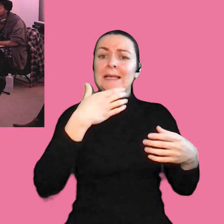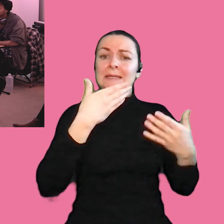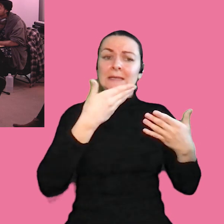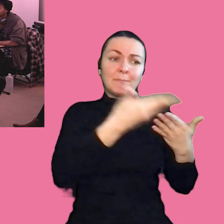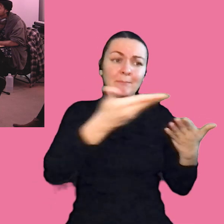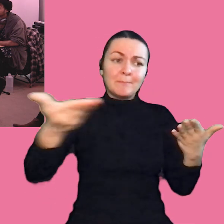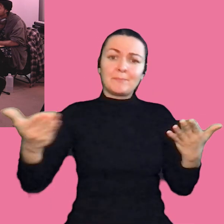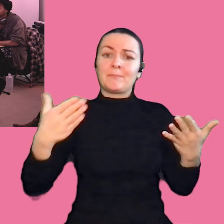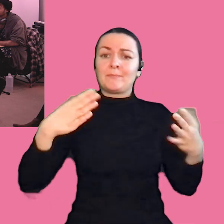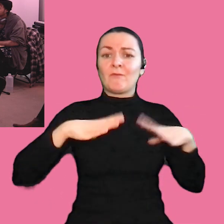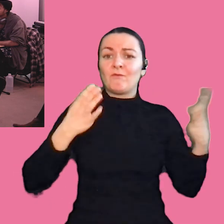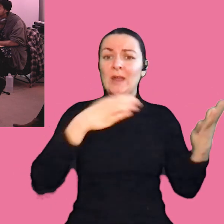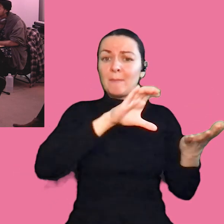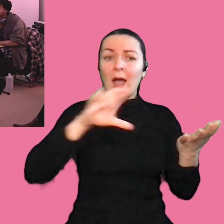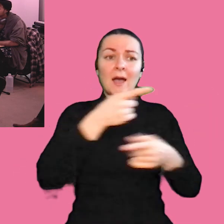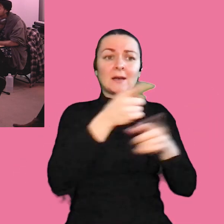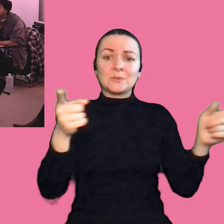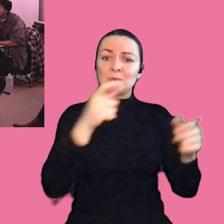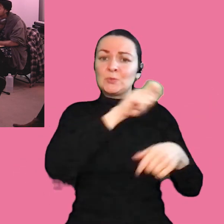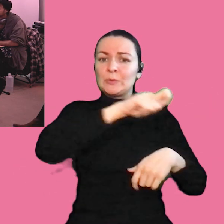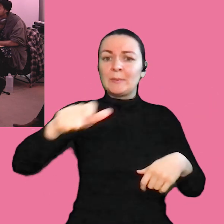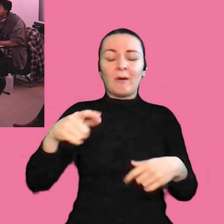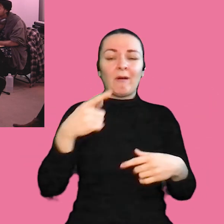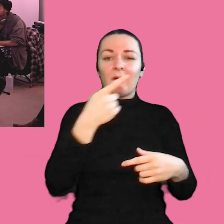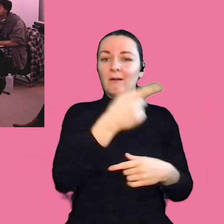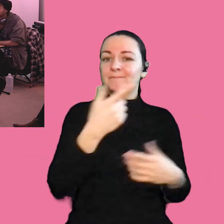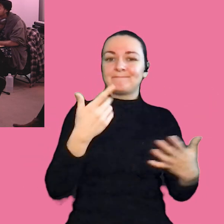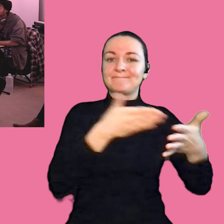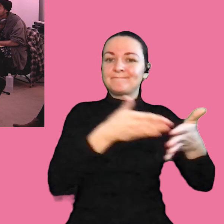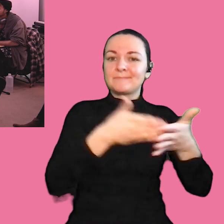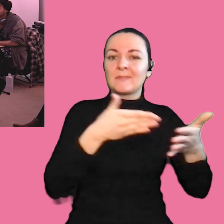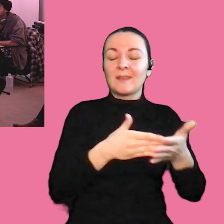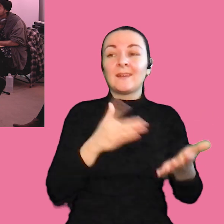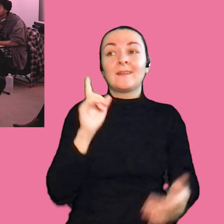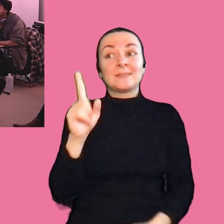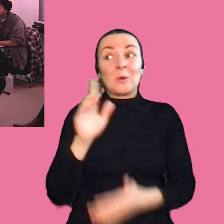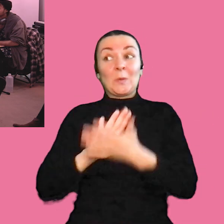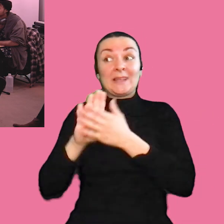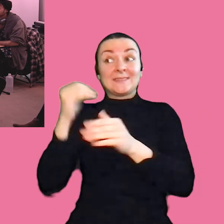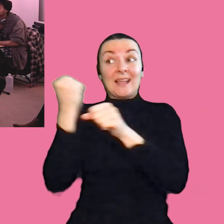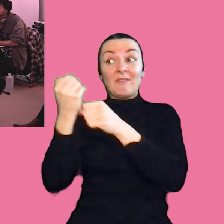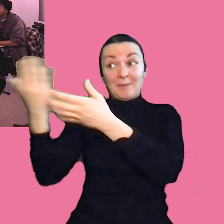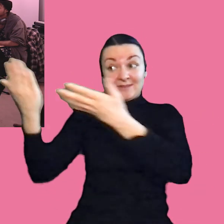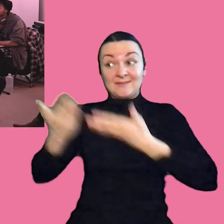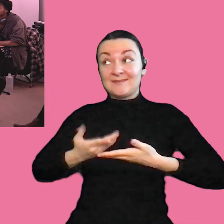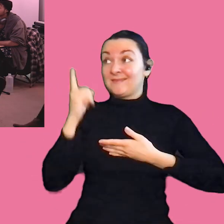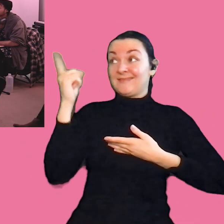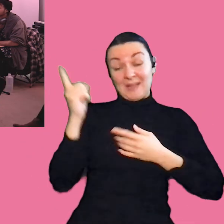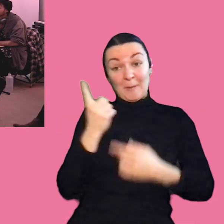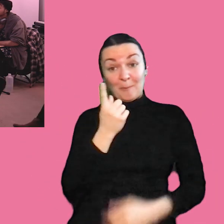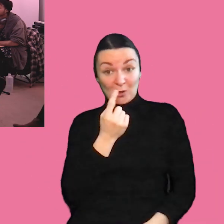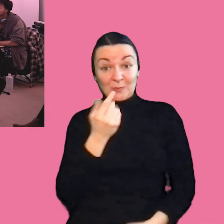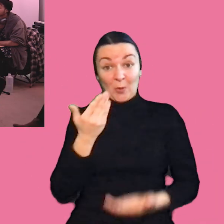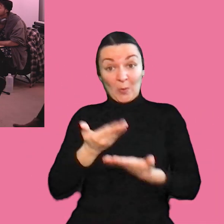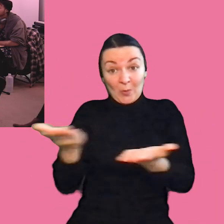years. And it's really just drawn attention to the fact that it is possible for the government to do it, but it's